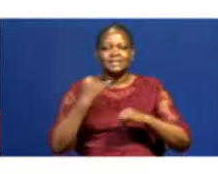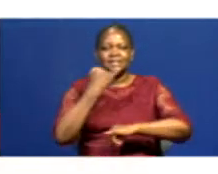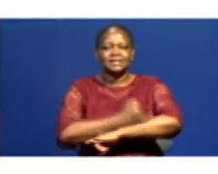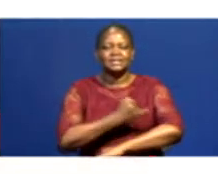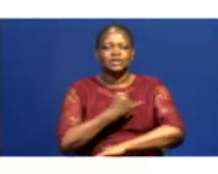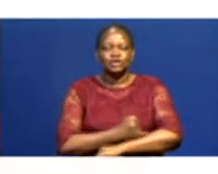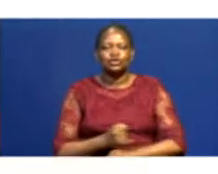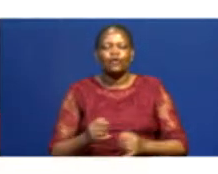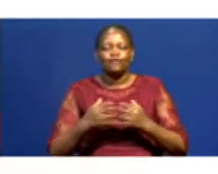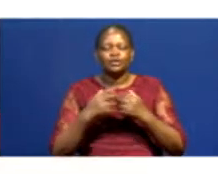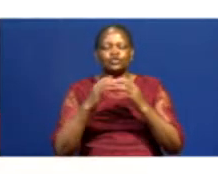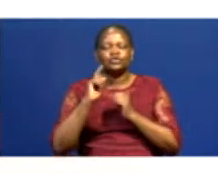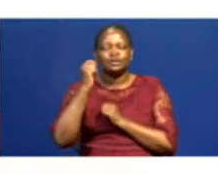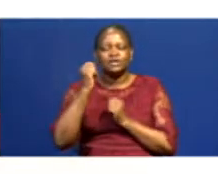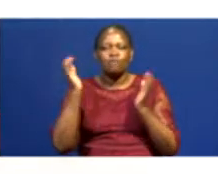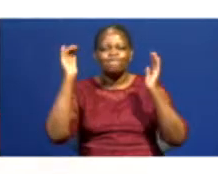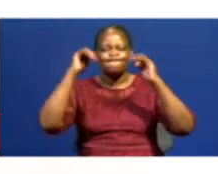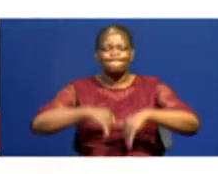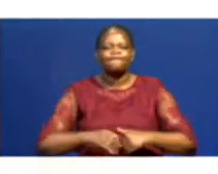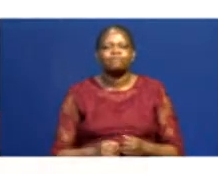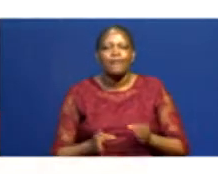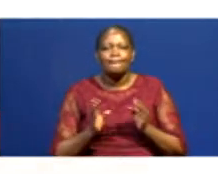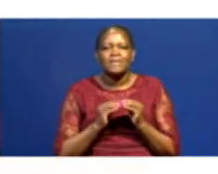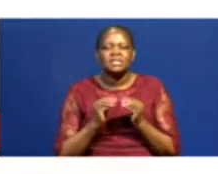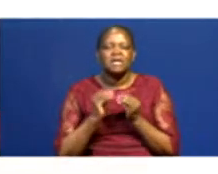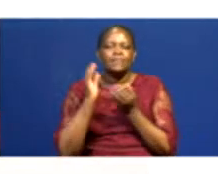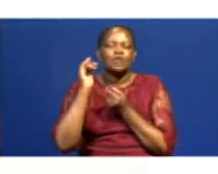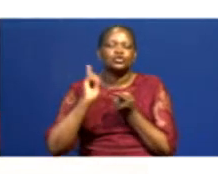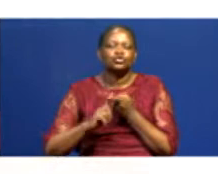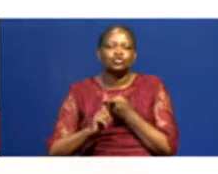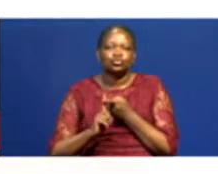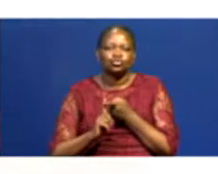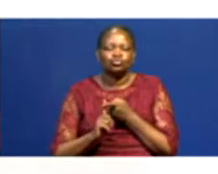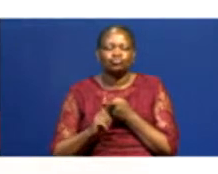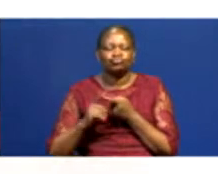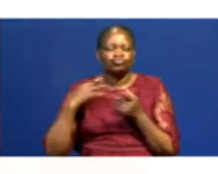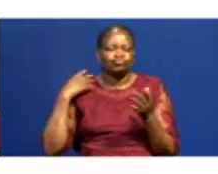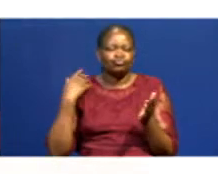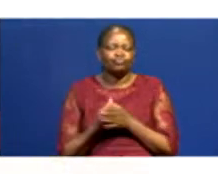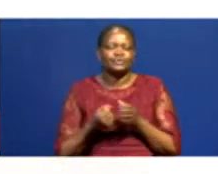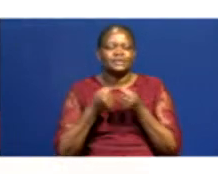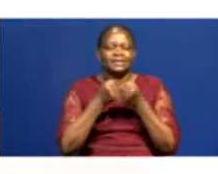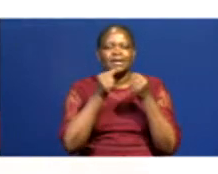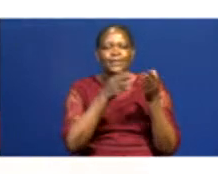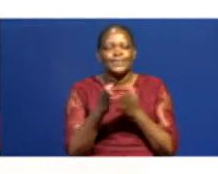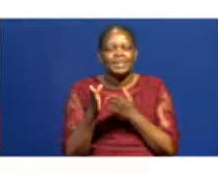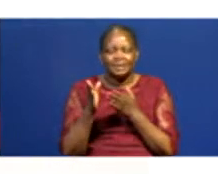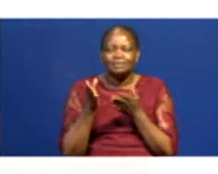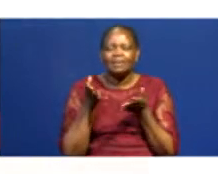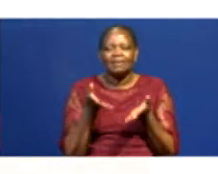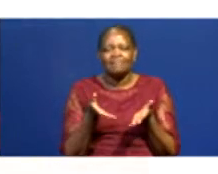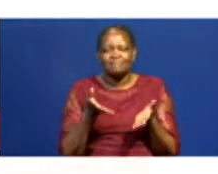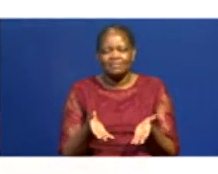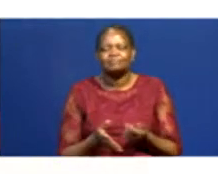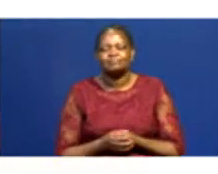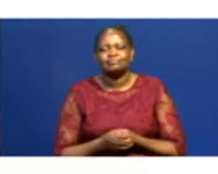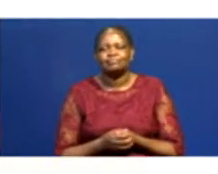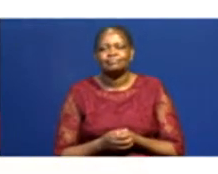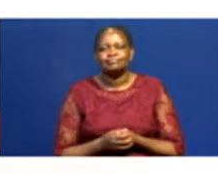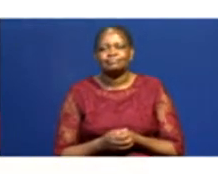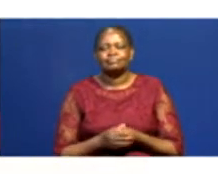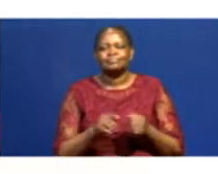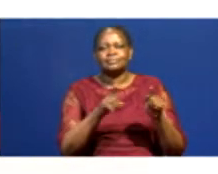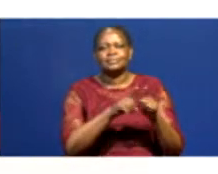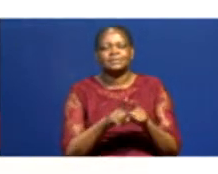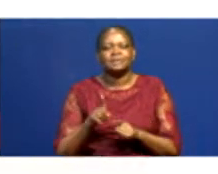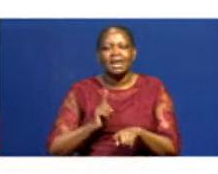of Engineers of Kenya convention. The meeting is expected to take stock of the challenges and opportunities available in the fraternity as